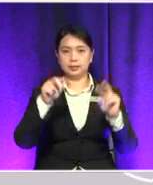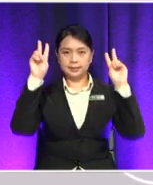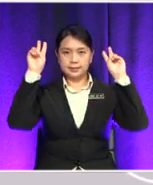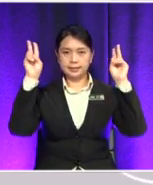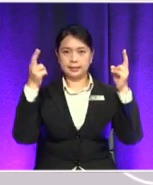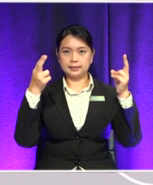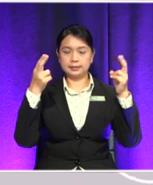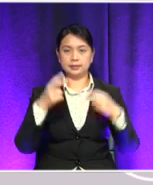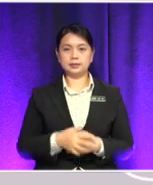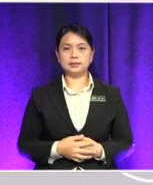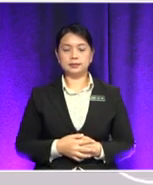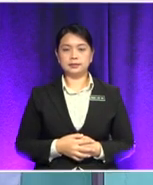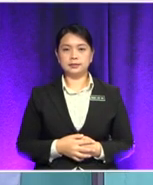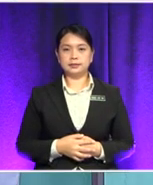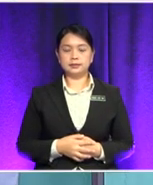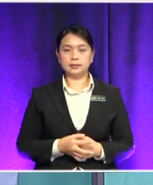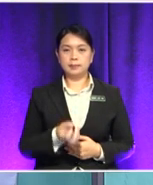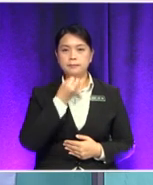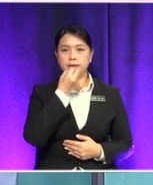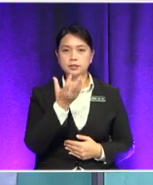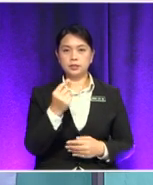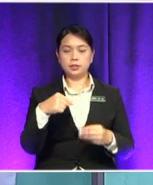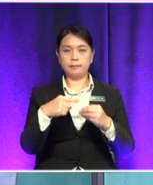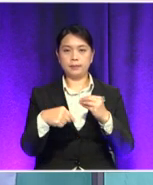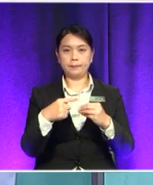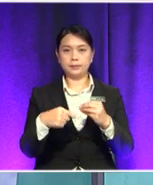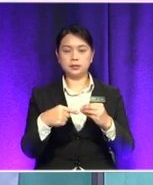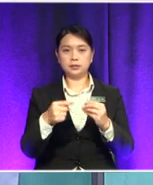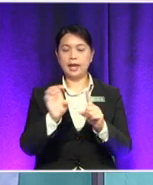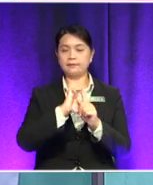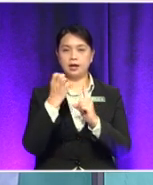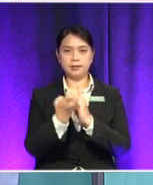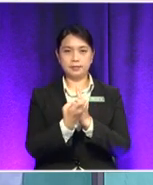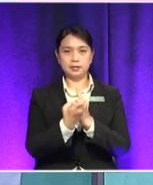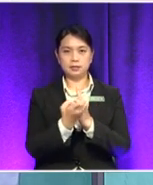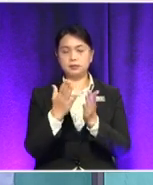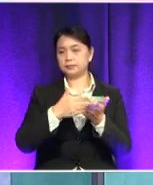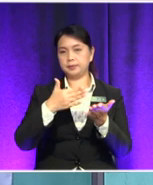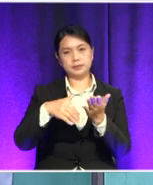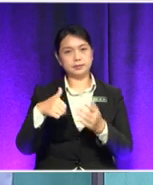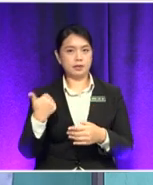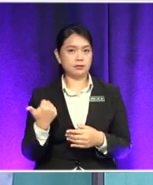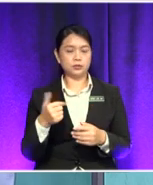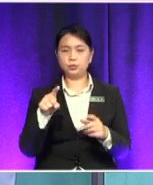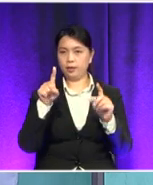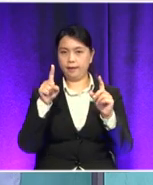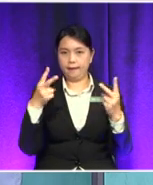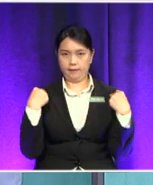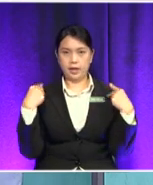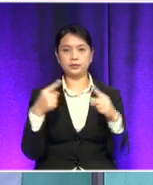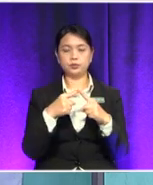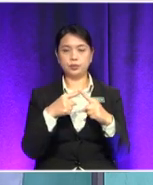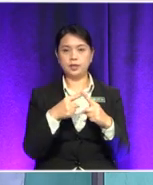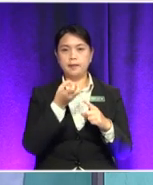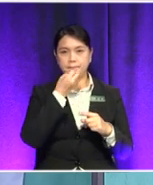it. So if it's mentioned about the environment, something, something, so you have to mention about the topic